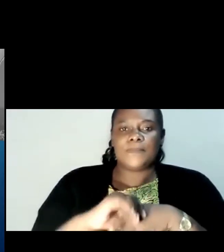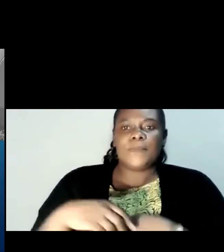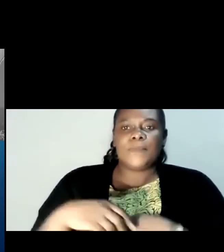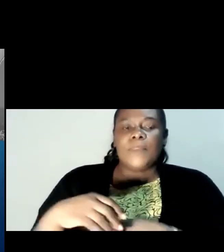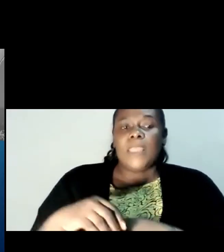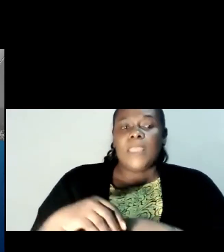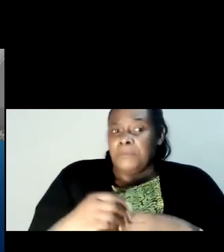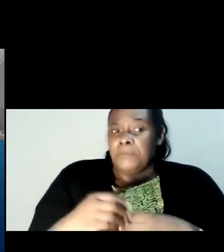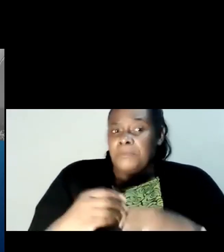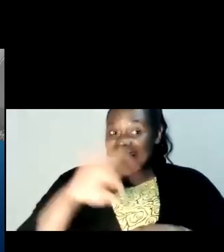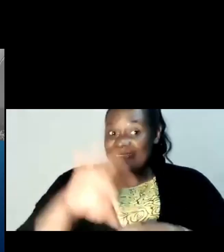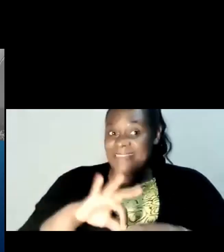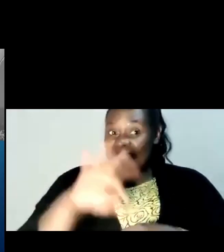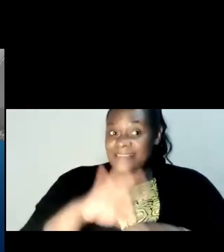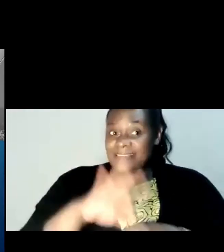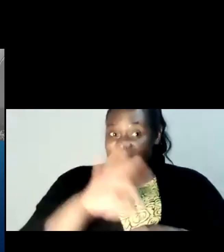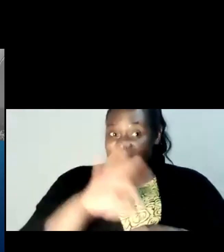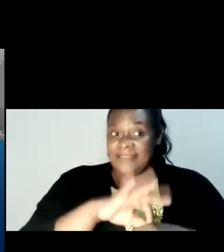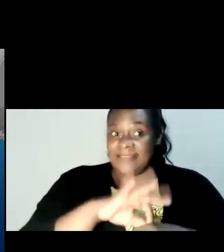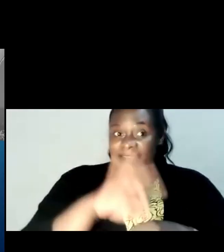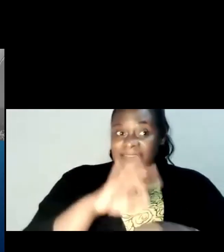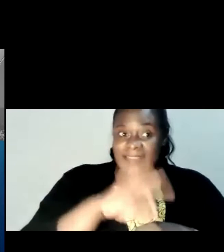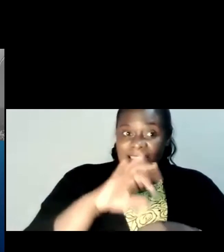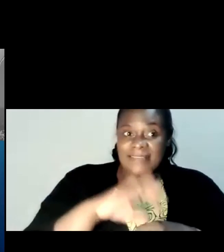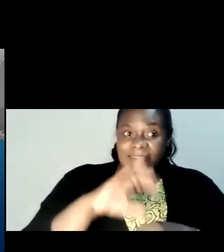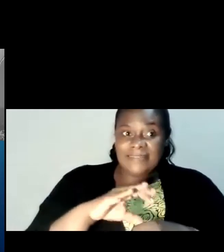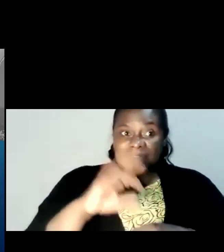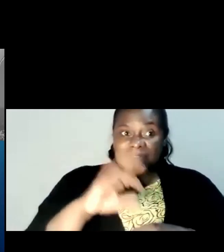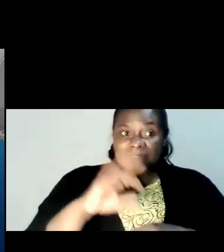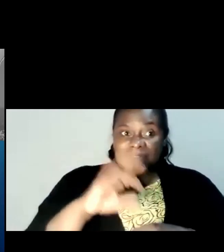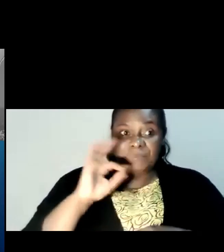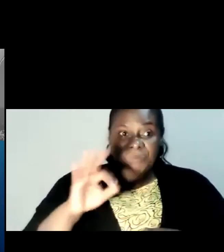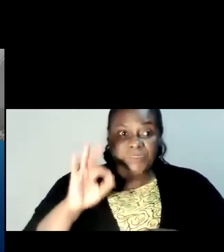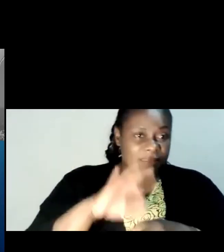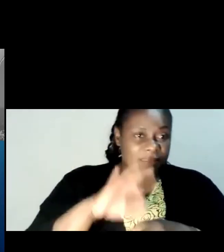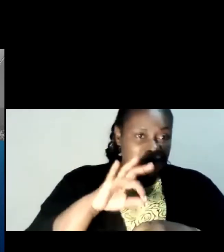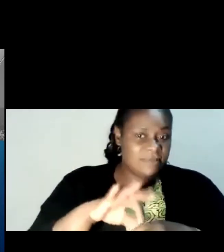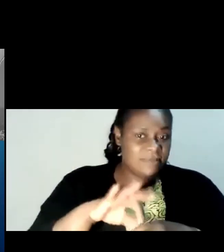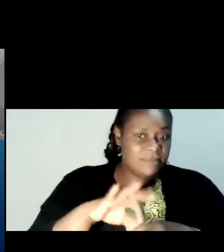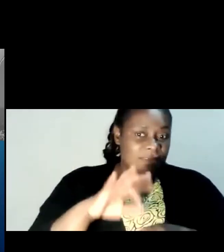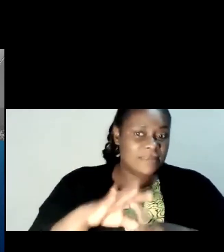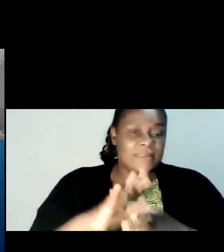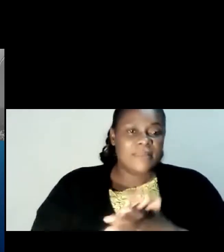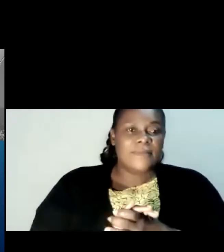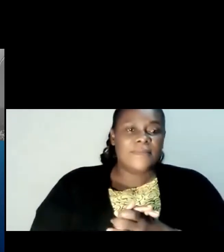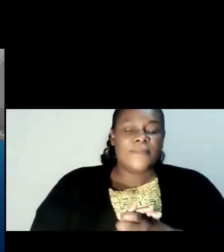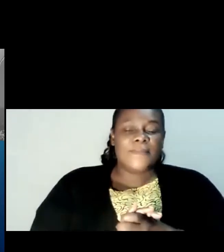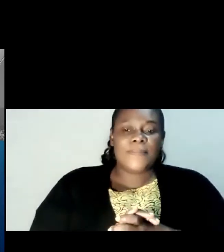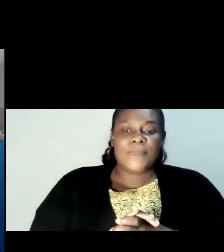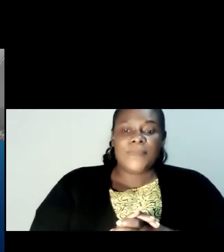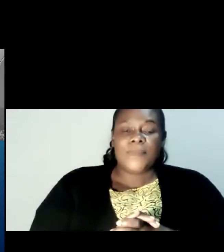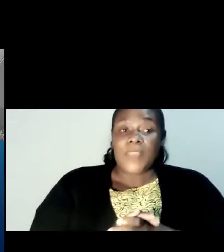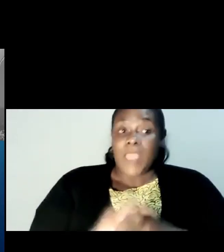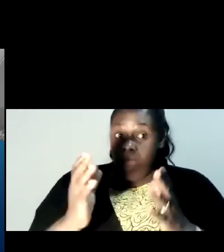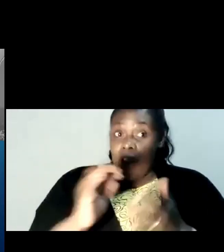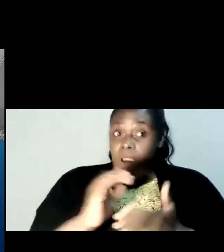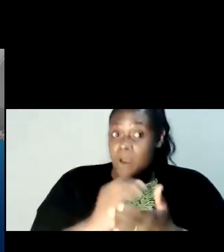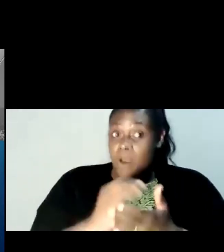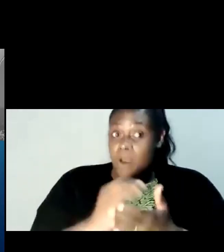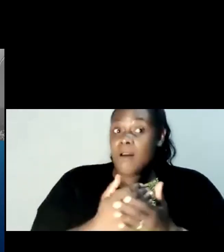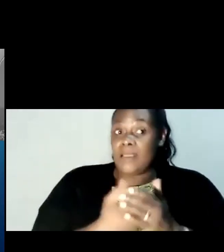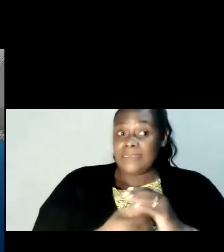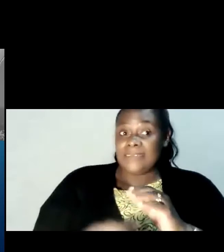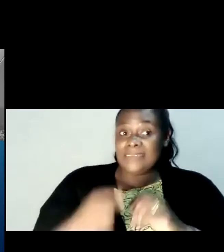contain salt, chips and those types of things that we like to buy, or even the nuts that we like to buy, salted nuts